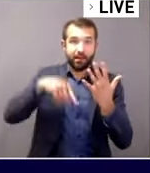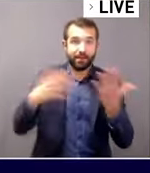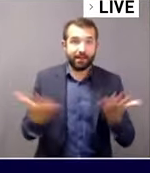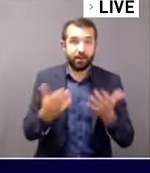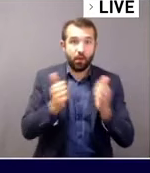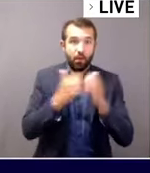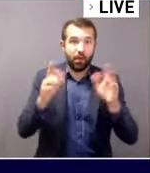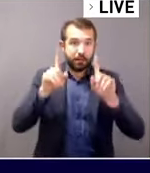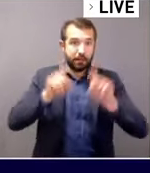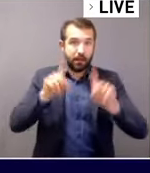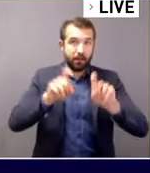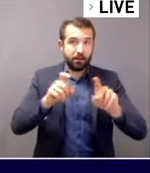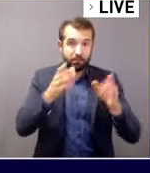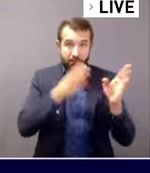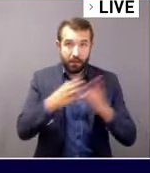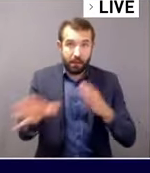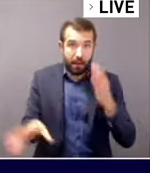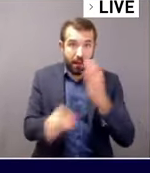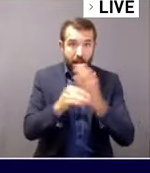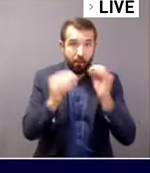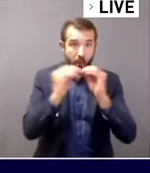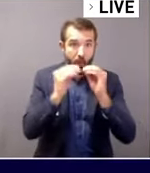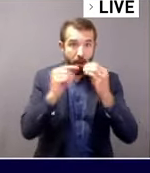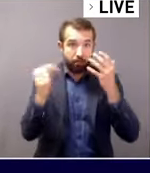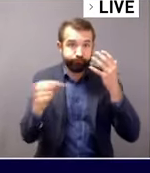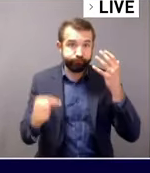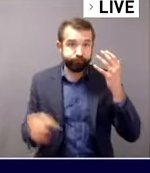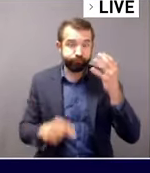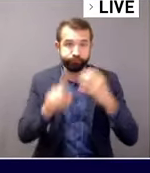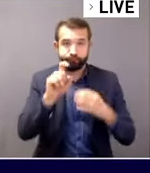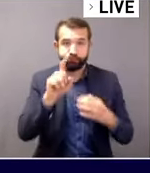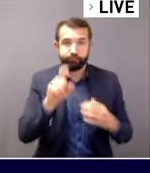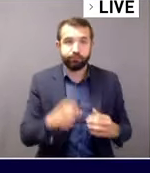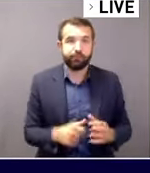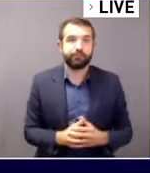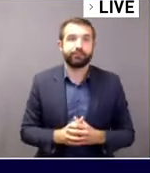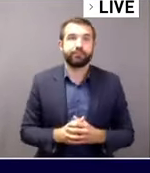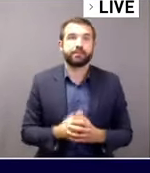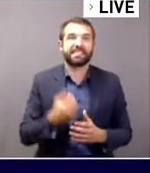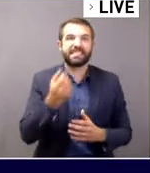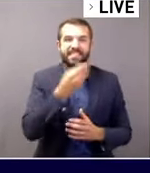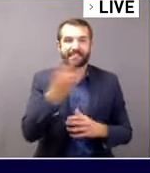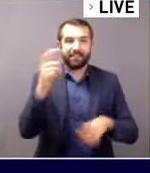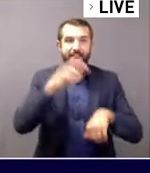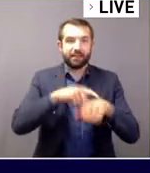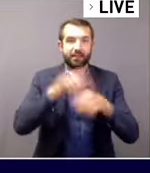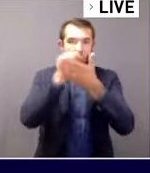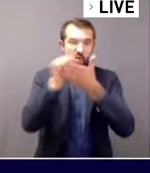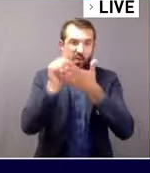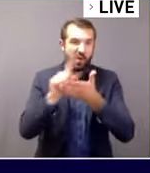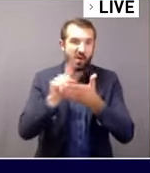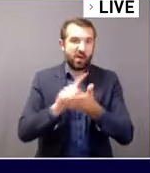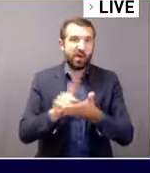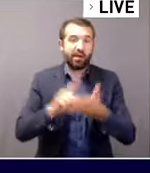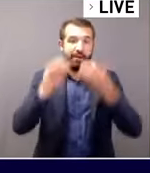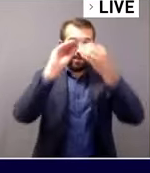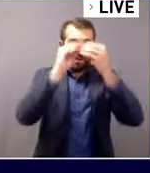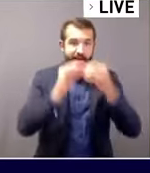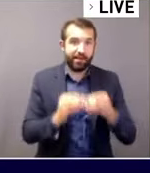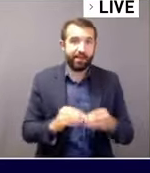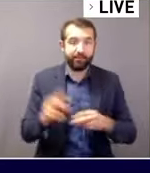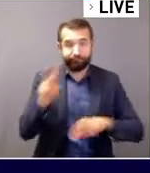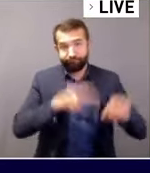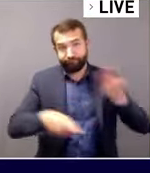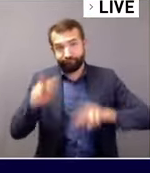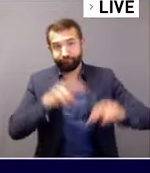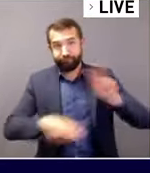on a weekly basis, if not multiple times per week, are taking a look at the data around COVID-19, not just in our state, not just in